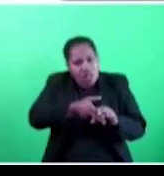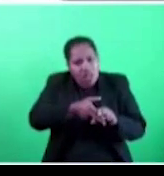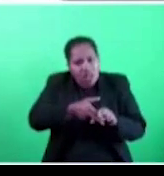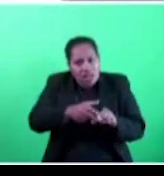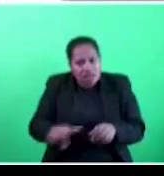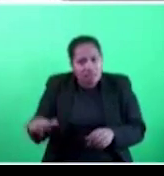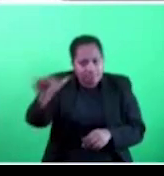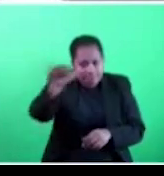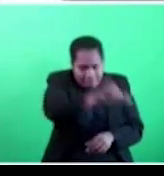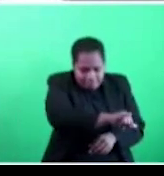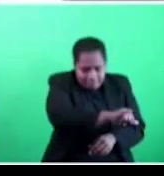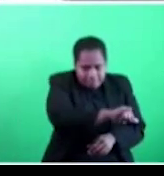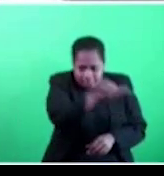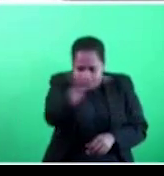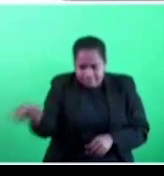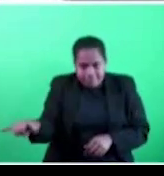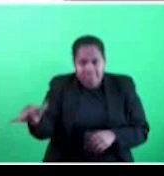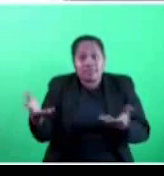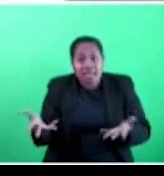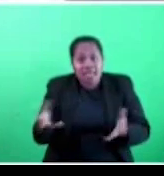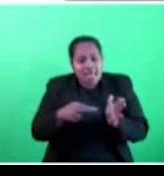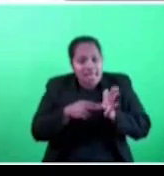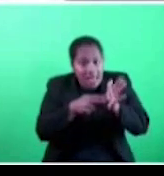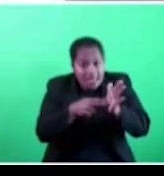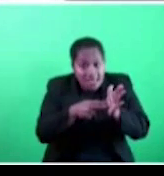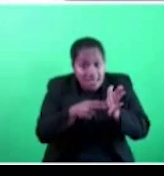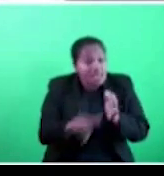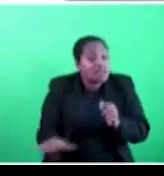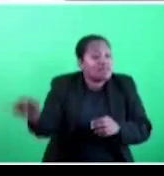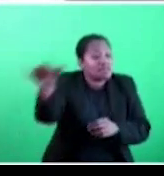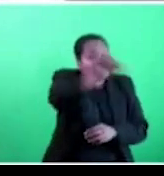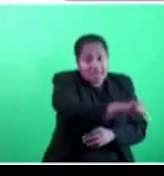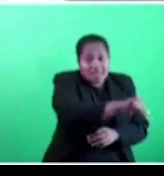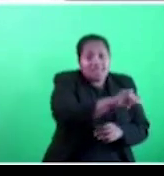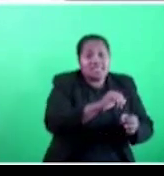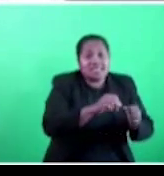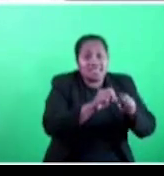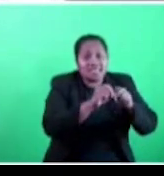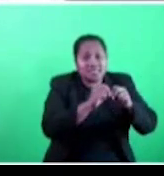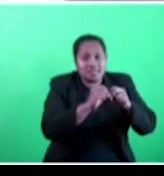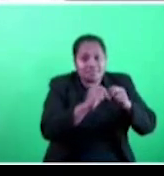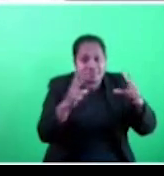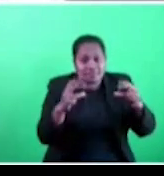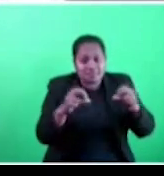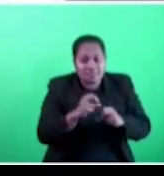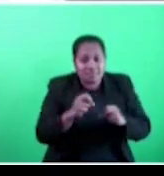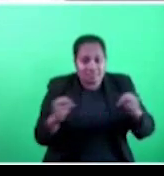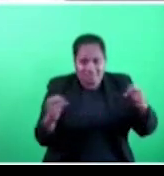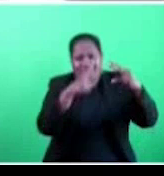per return flight between Nadi and Sydney, and 9.6 tons of fuel per return flight between Nadi and Los